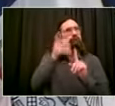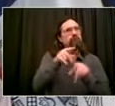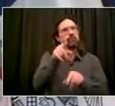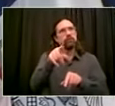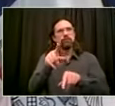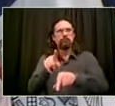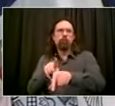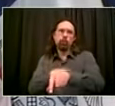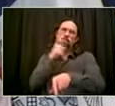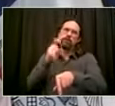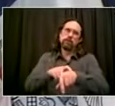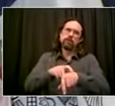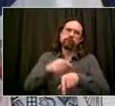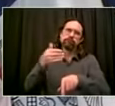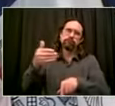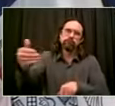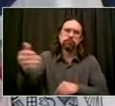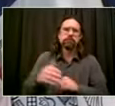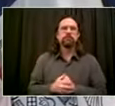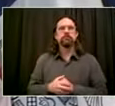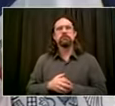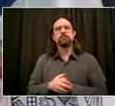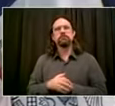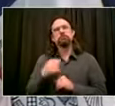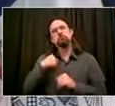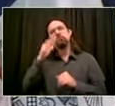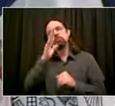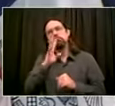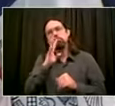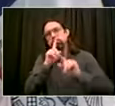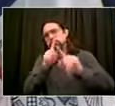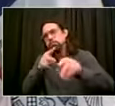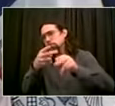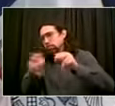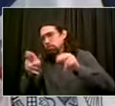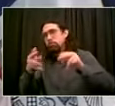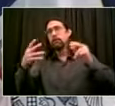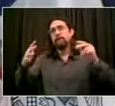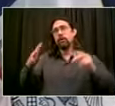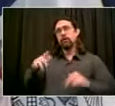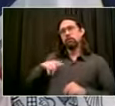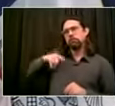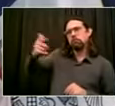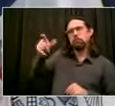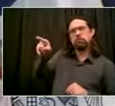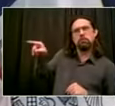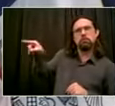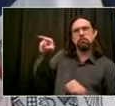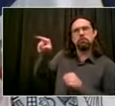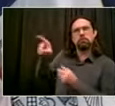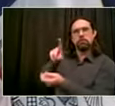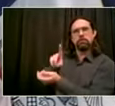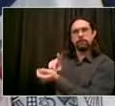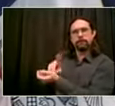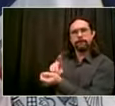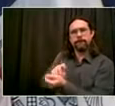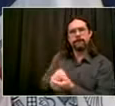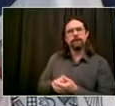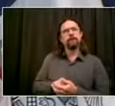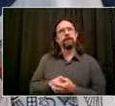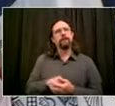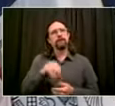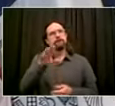a degradation of trust in all institutions in American society, with very few exceptions. And if we wanted to have a